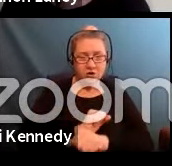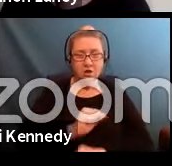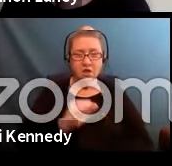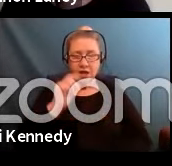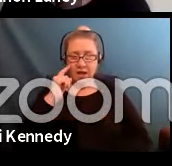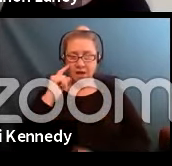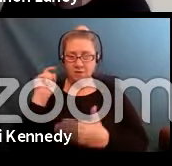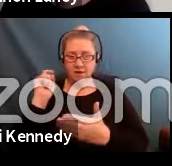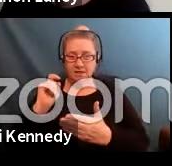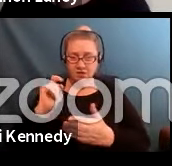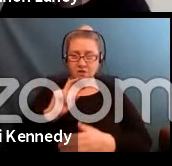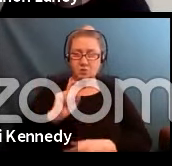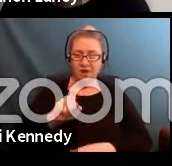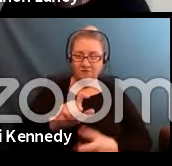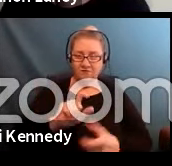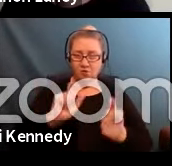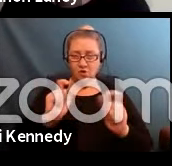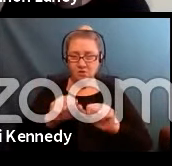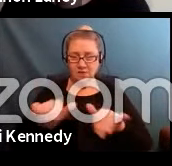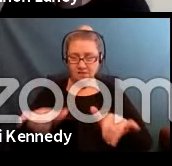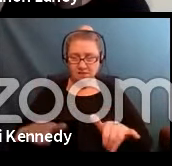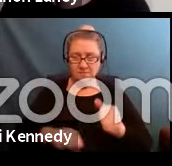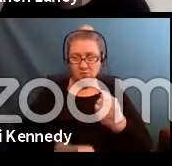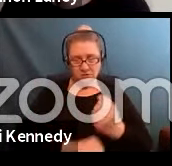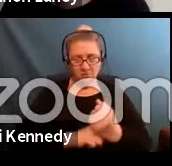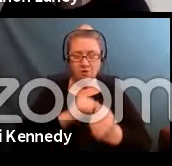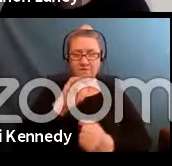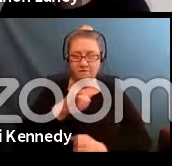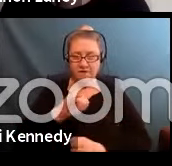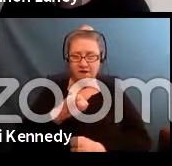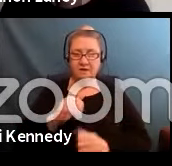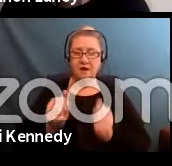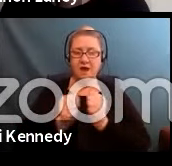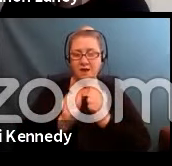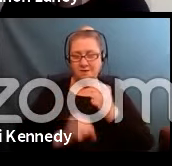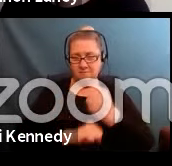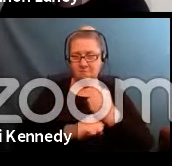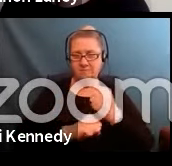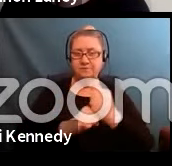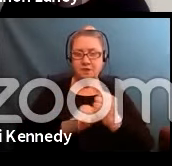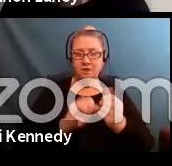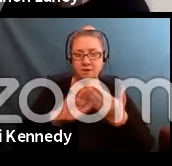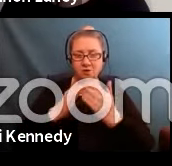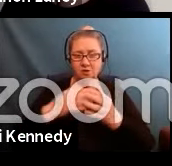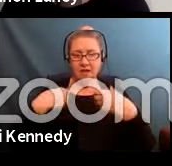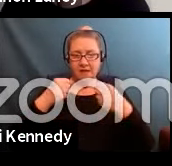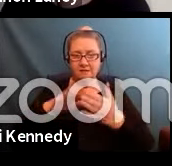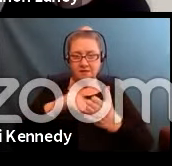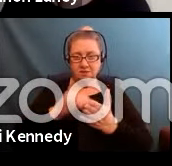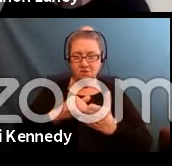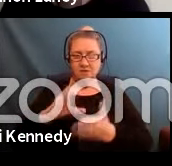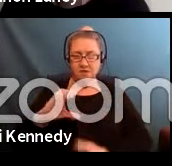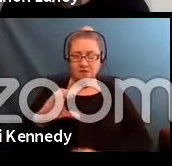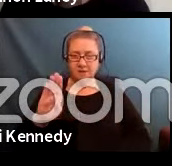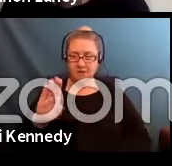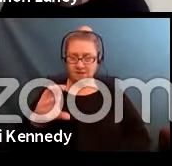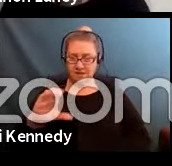that we have to change systems. We're supportive of that. I'm with the Community Health Center, CBCA. But